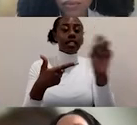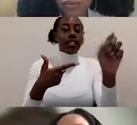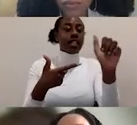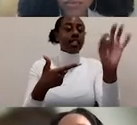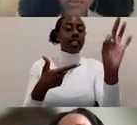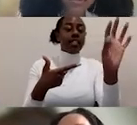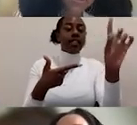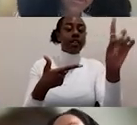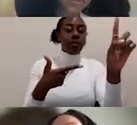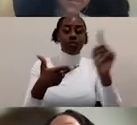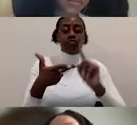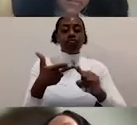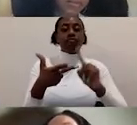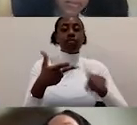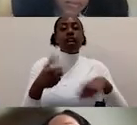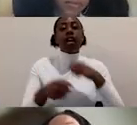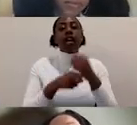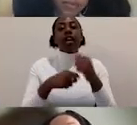1971, or from